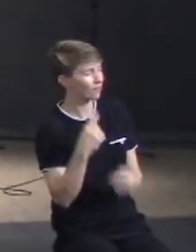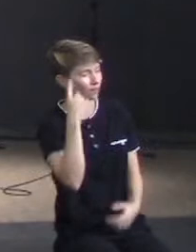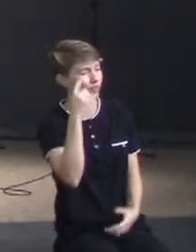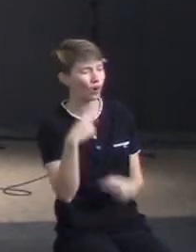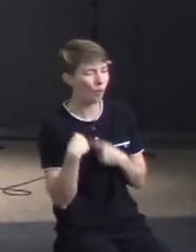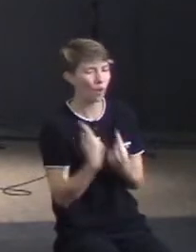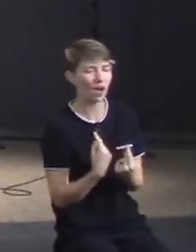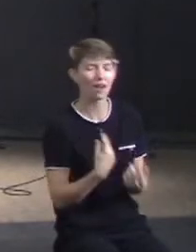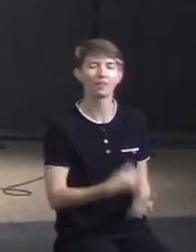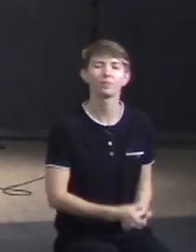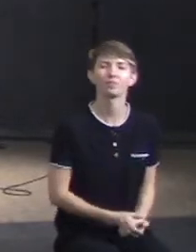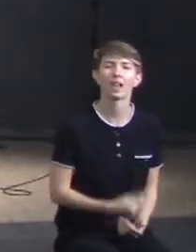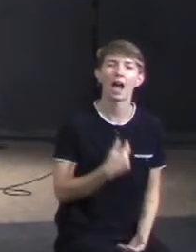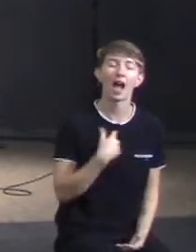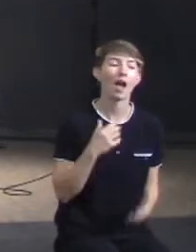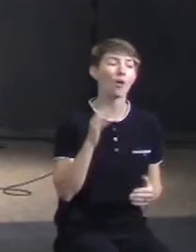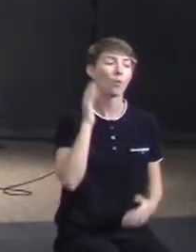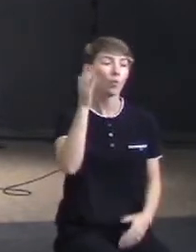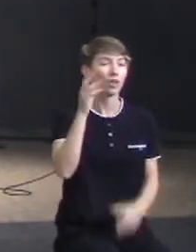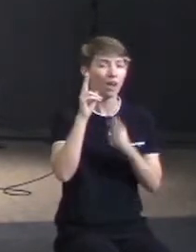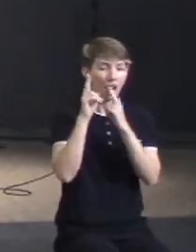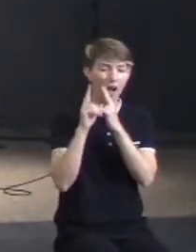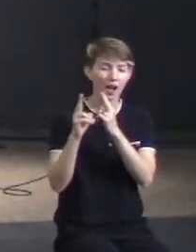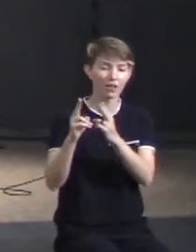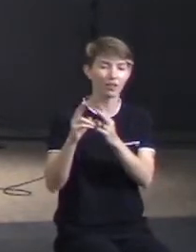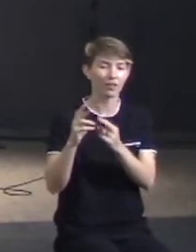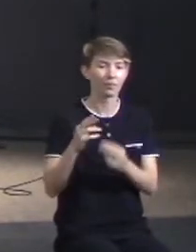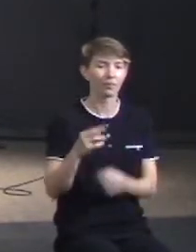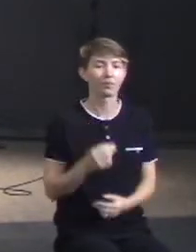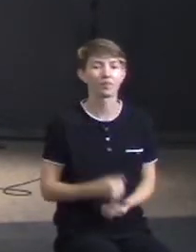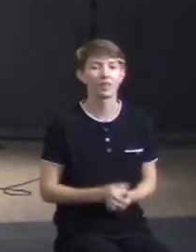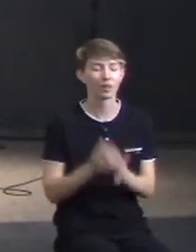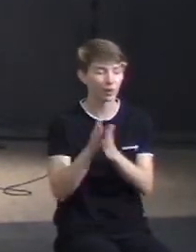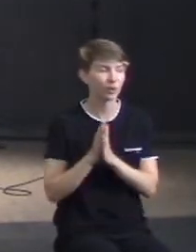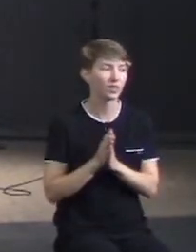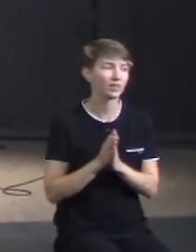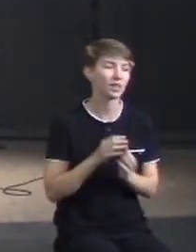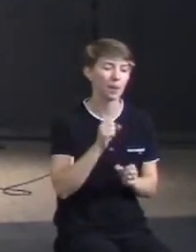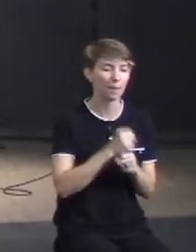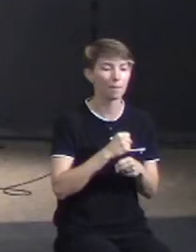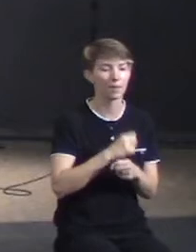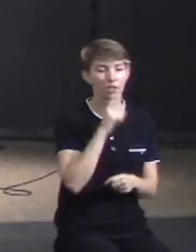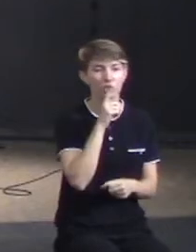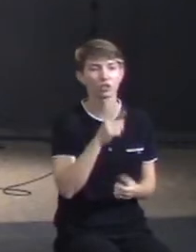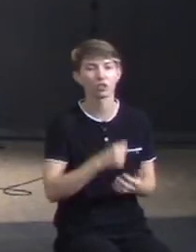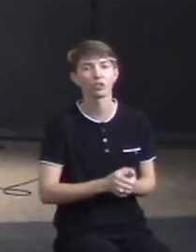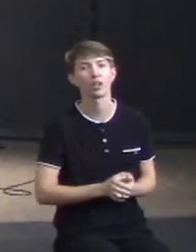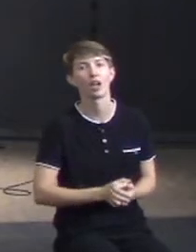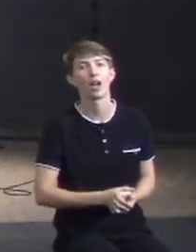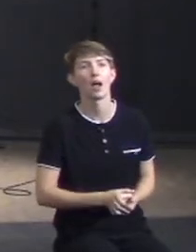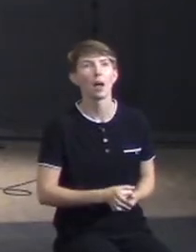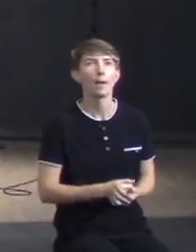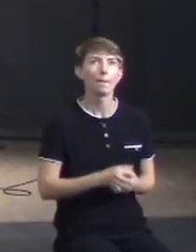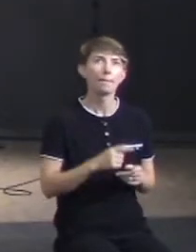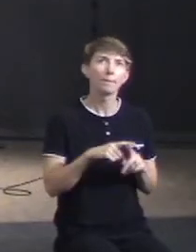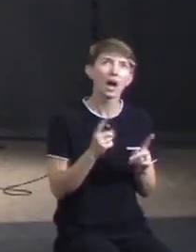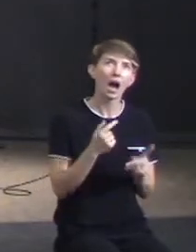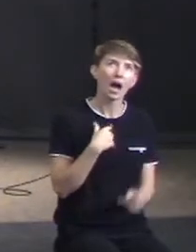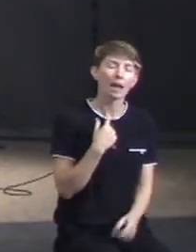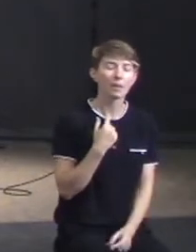But I will honor the requests and make sure that we do have a good rotation, even though I am slightly offended.